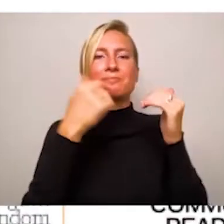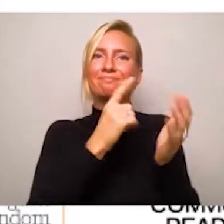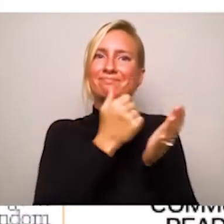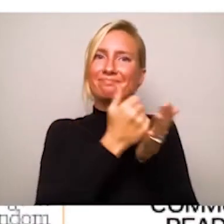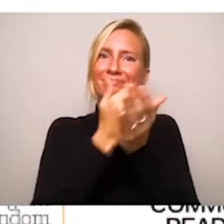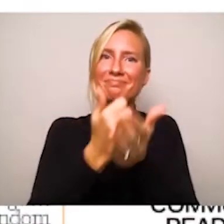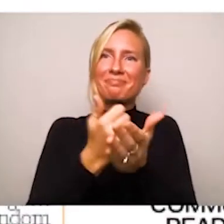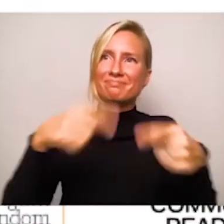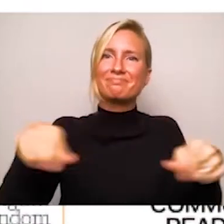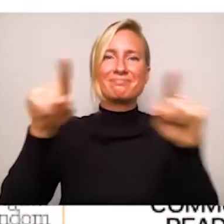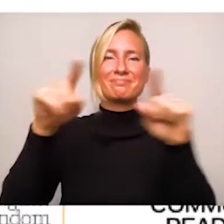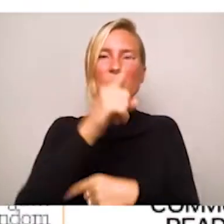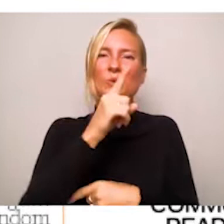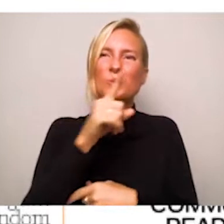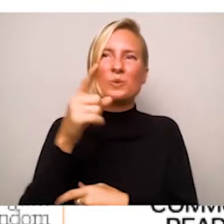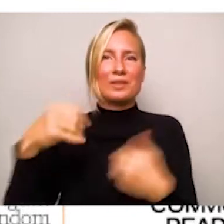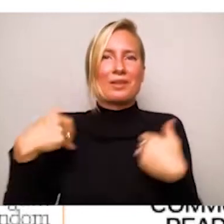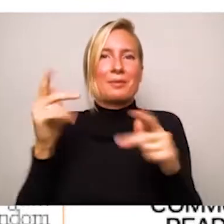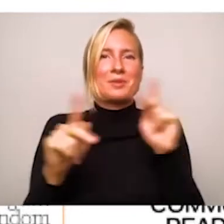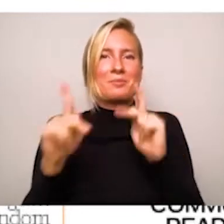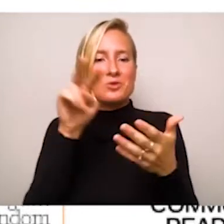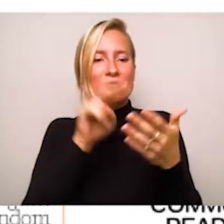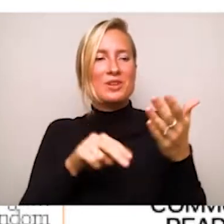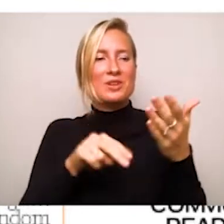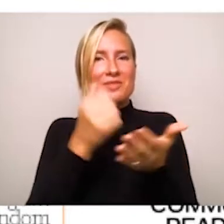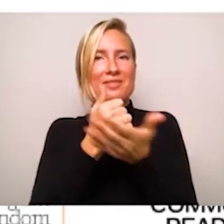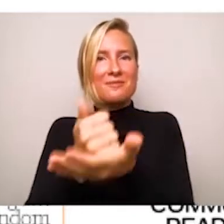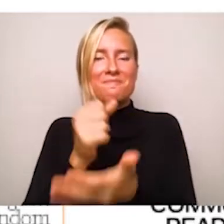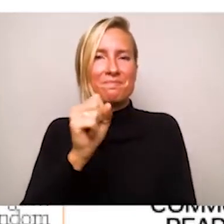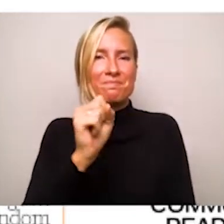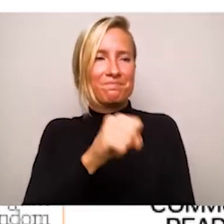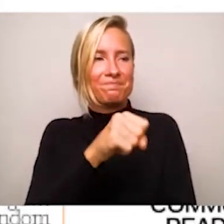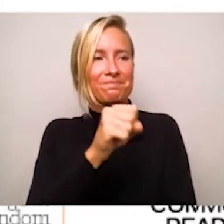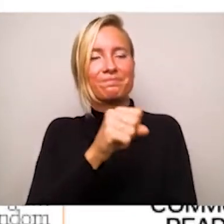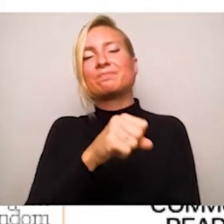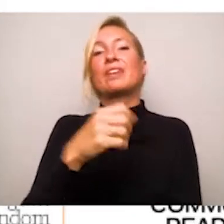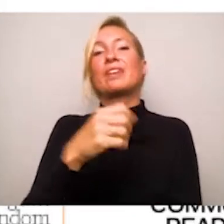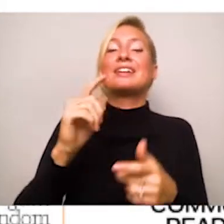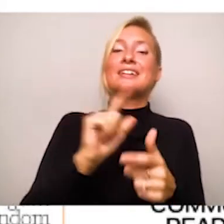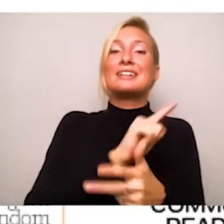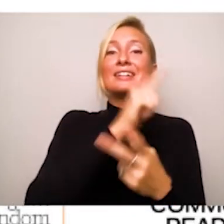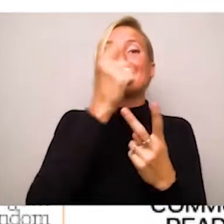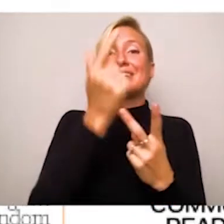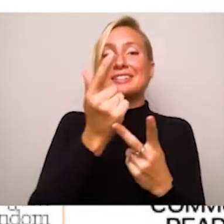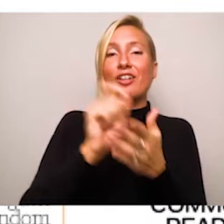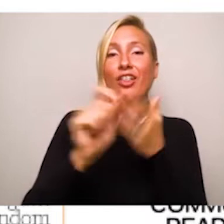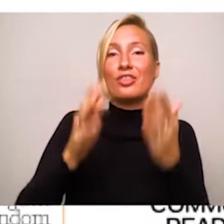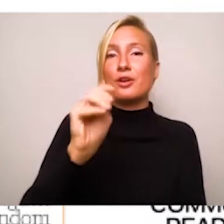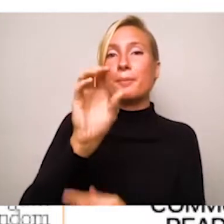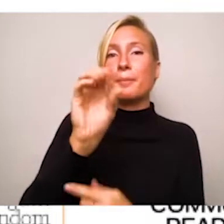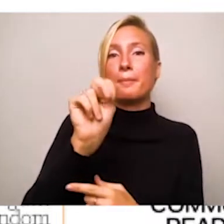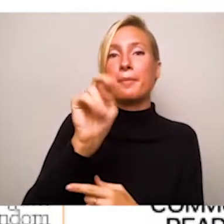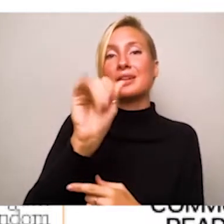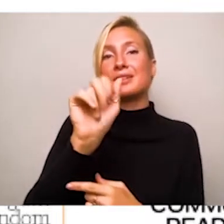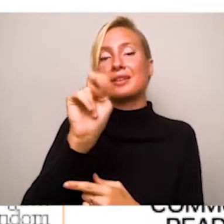Our next author, Mondiant Dogon, is the author of Those We Throw Away Are Diamonds. Mondiant is an